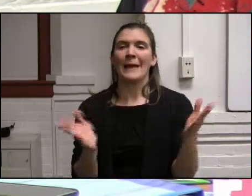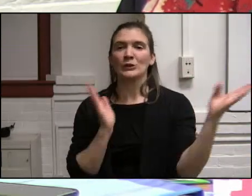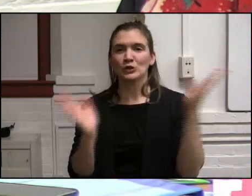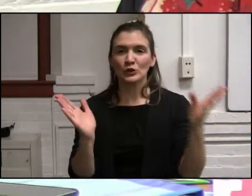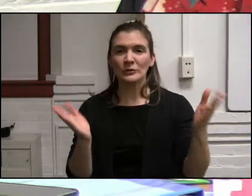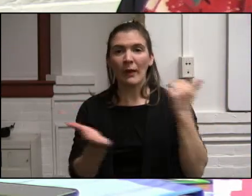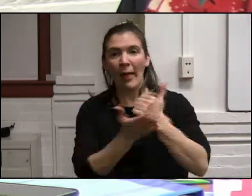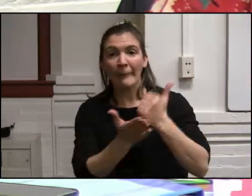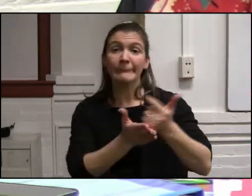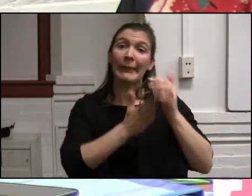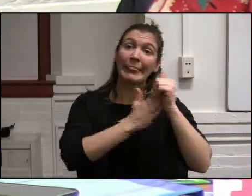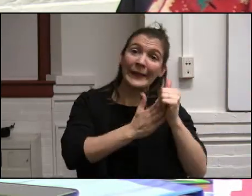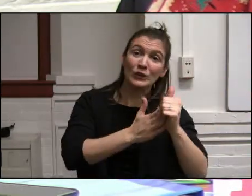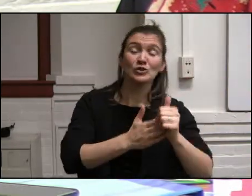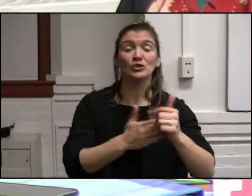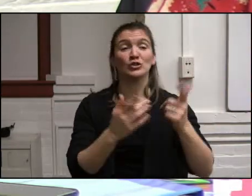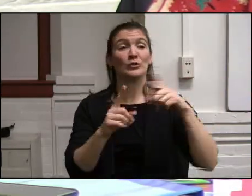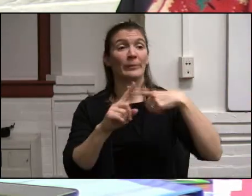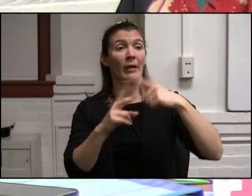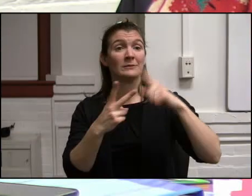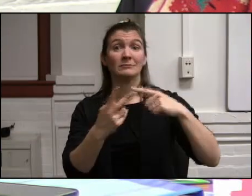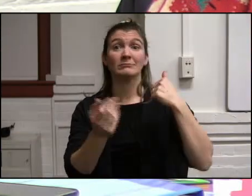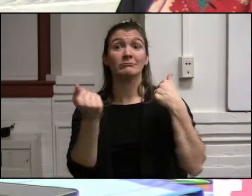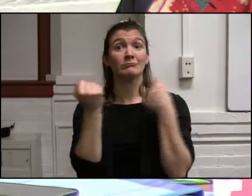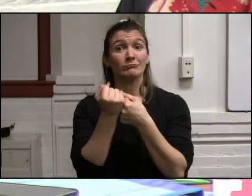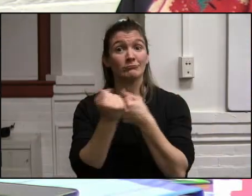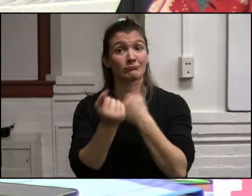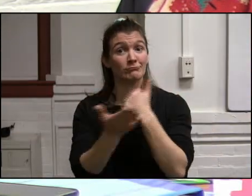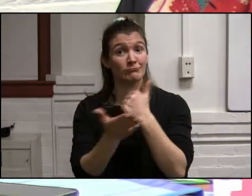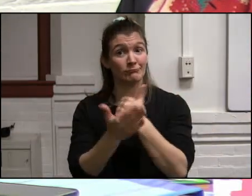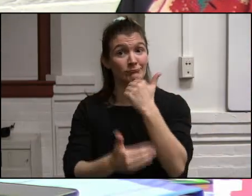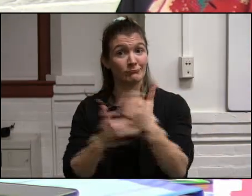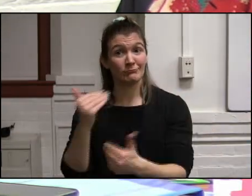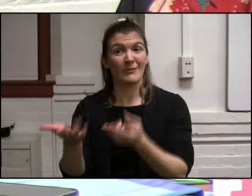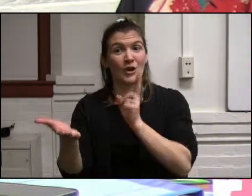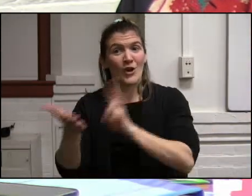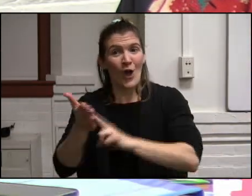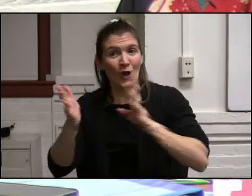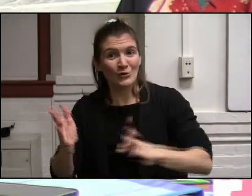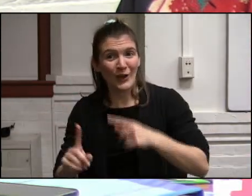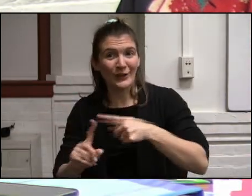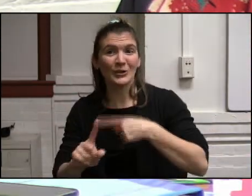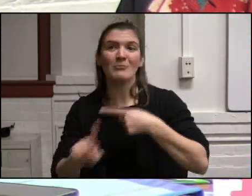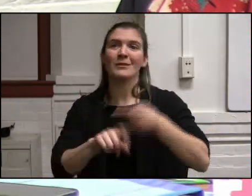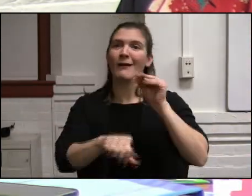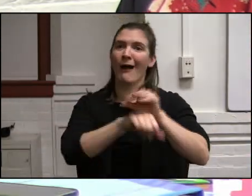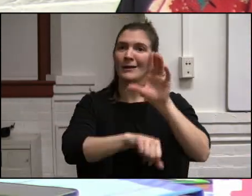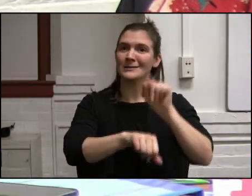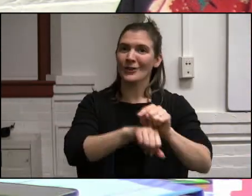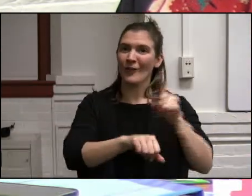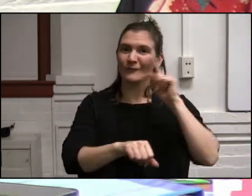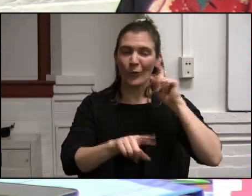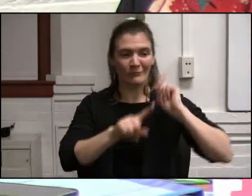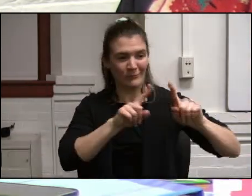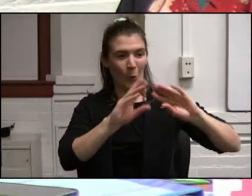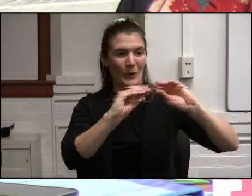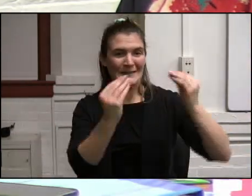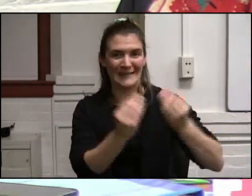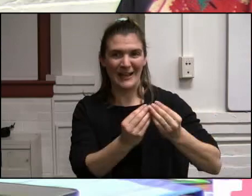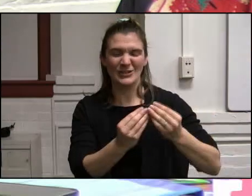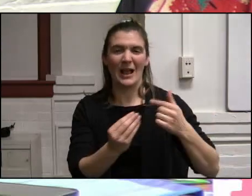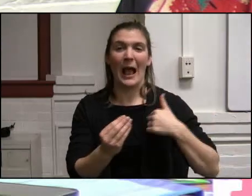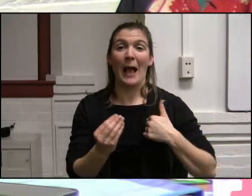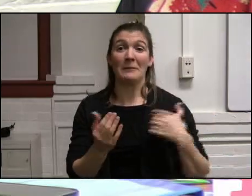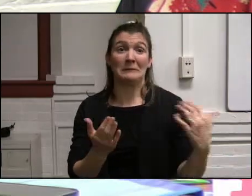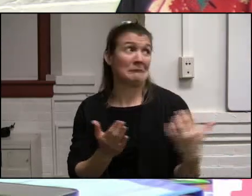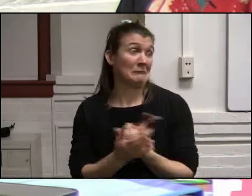services, some leadership services as well as assistance as a contractor and a consultant to a variety of organizations. So I'm going to take a